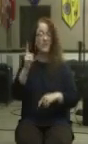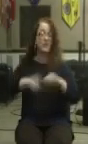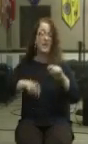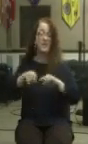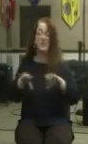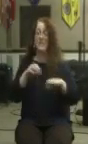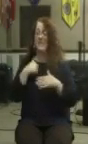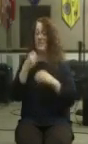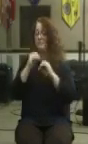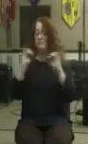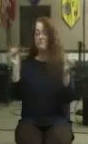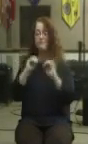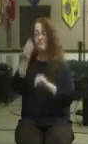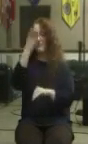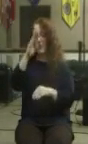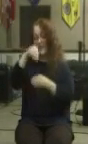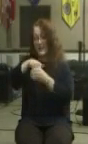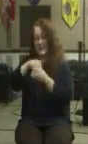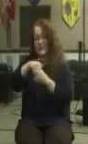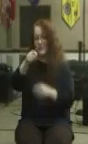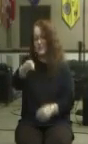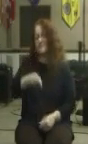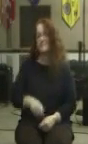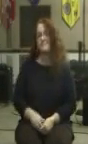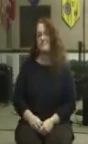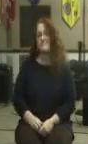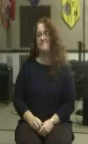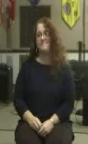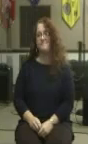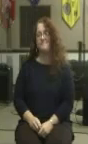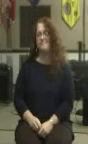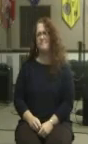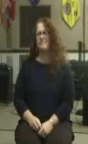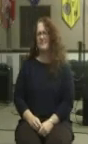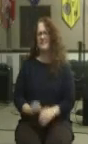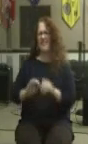if you can't do it, and I don't think God is in you.